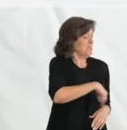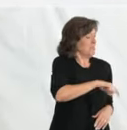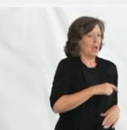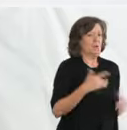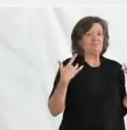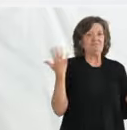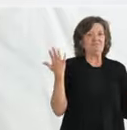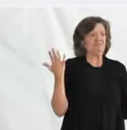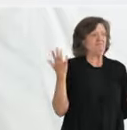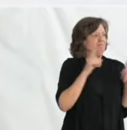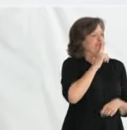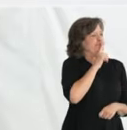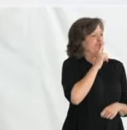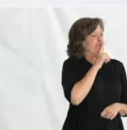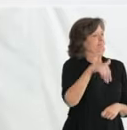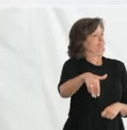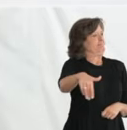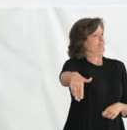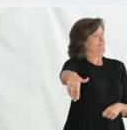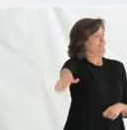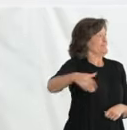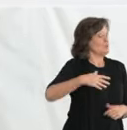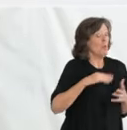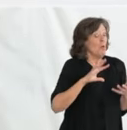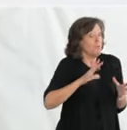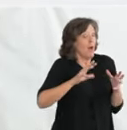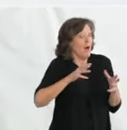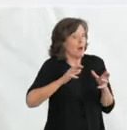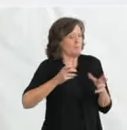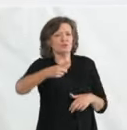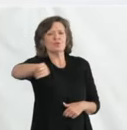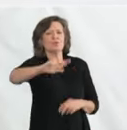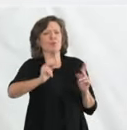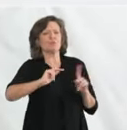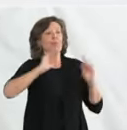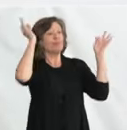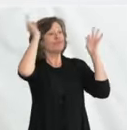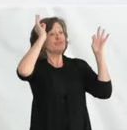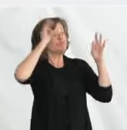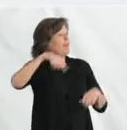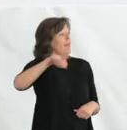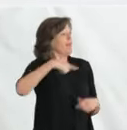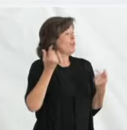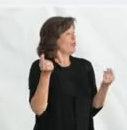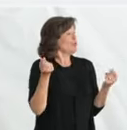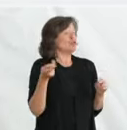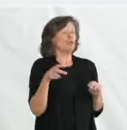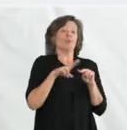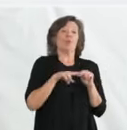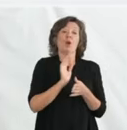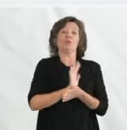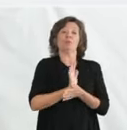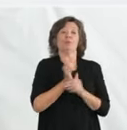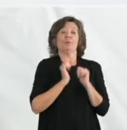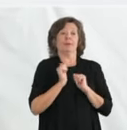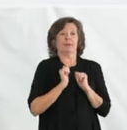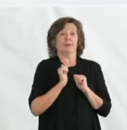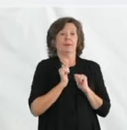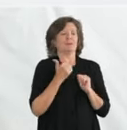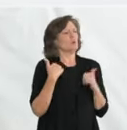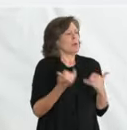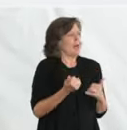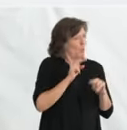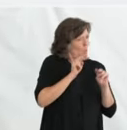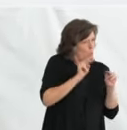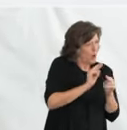coming. So those people on that side of town, they don't know. They're all sitting in a movie theater. So now we're watching a movie about people watching a movie.